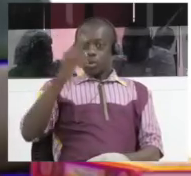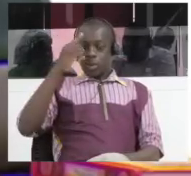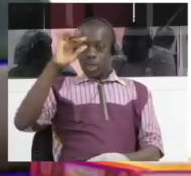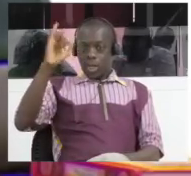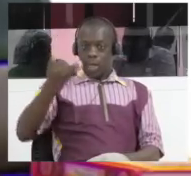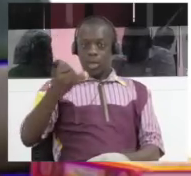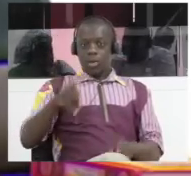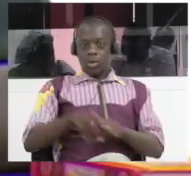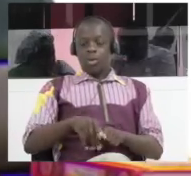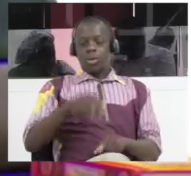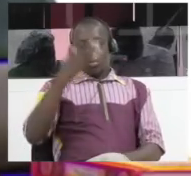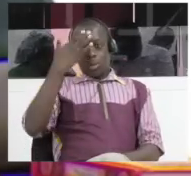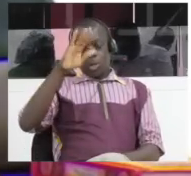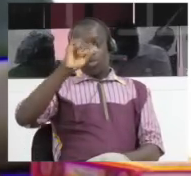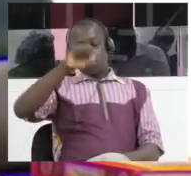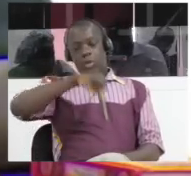to comply or to behave himself.